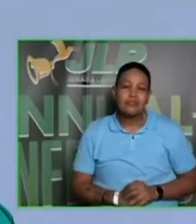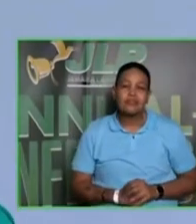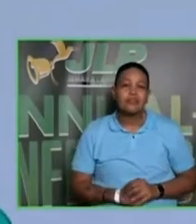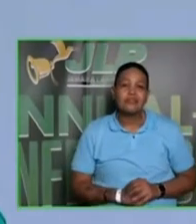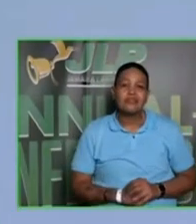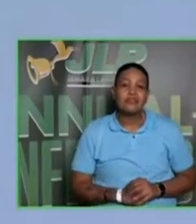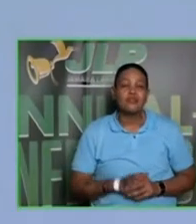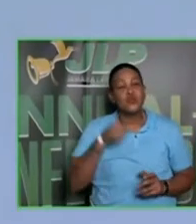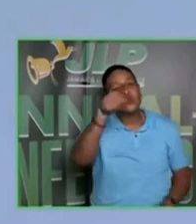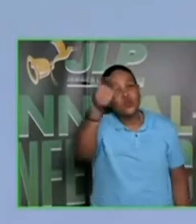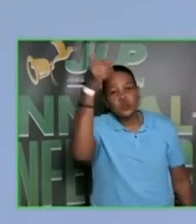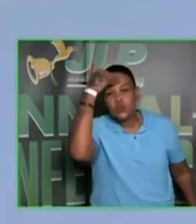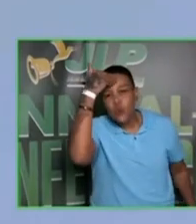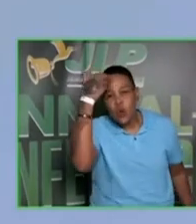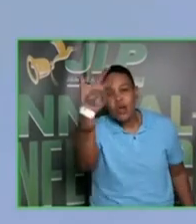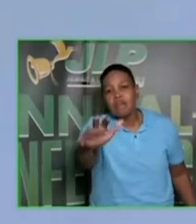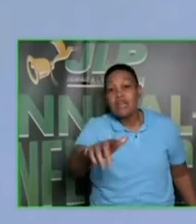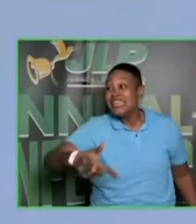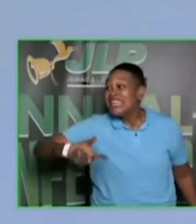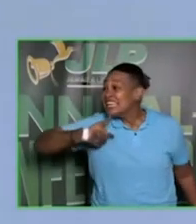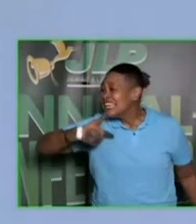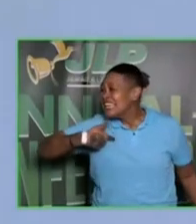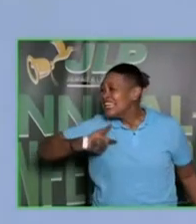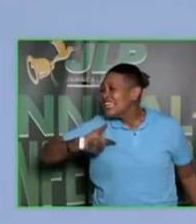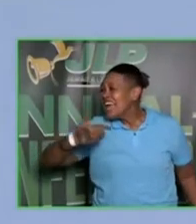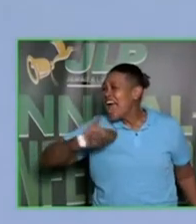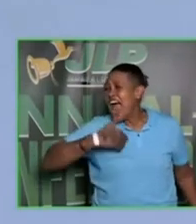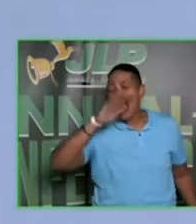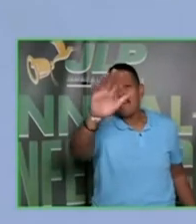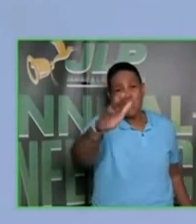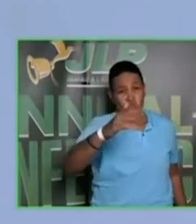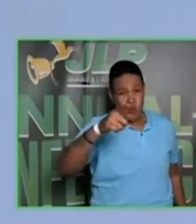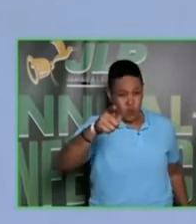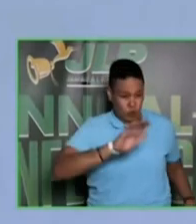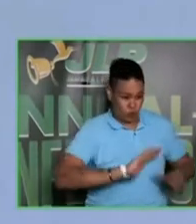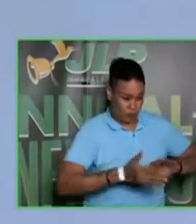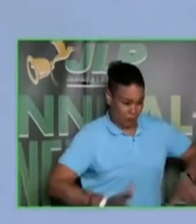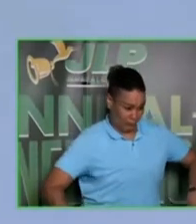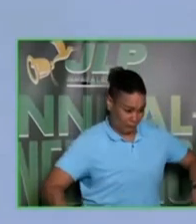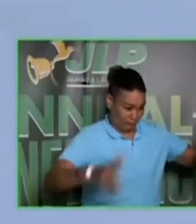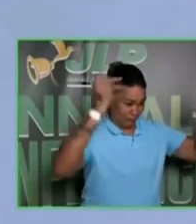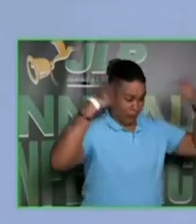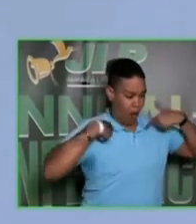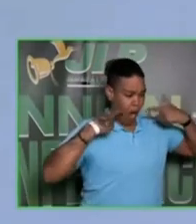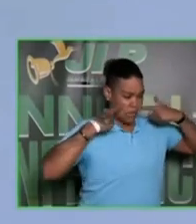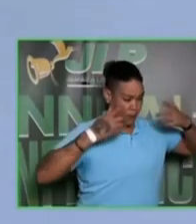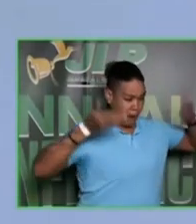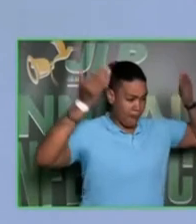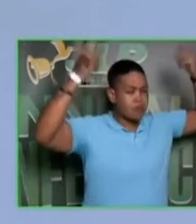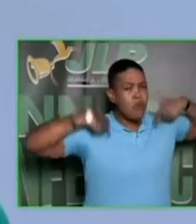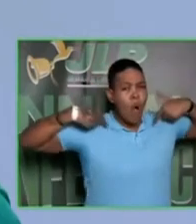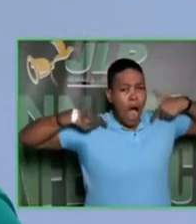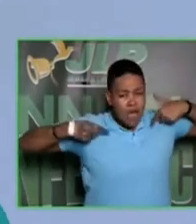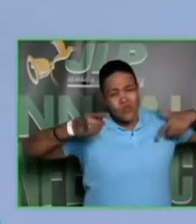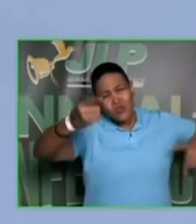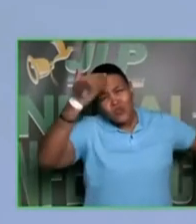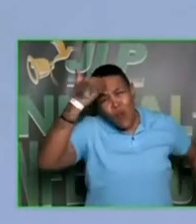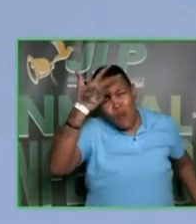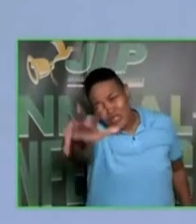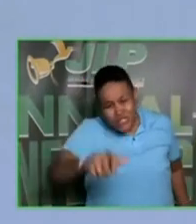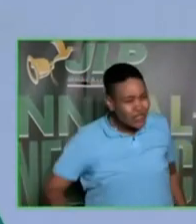You know that I have your best interest at heart. You